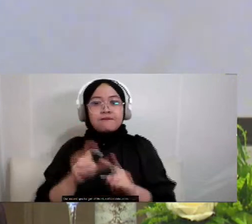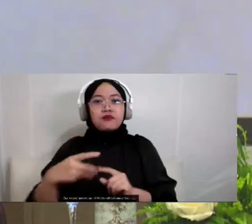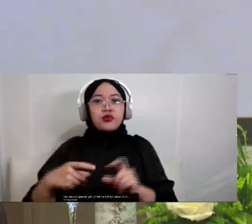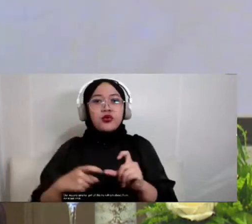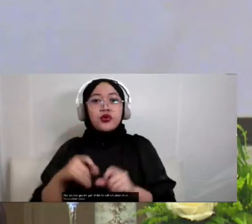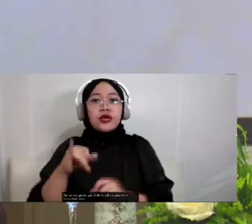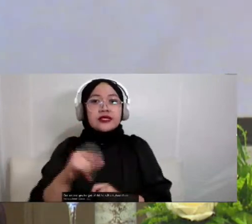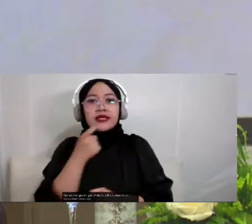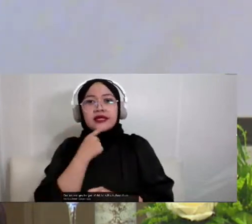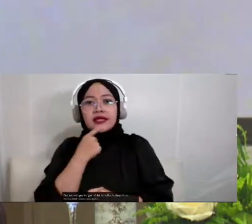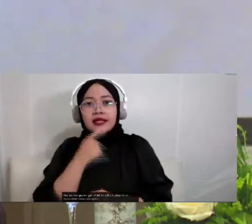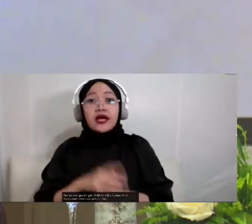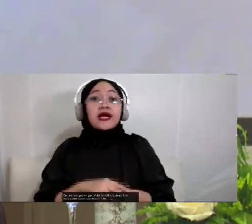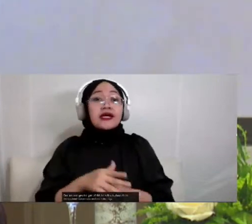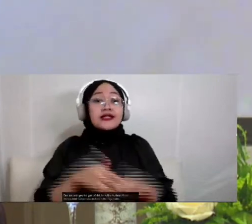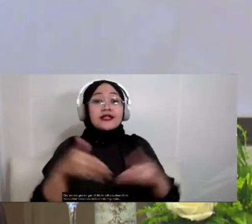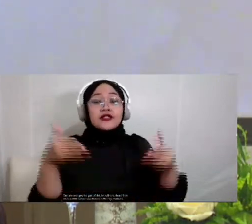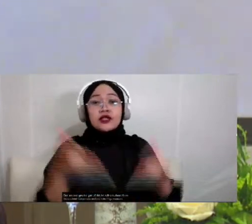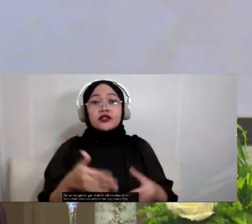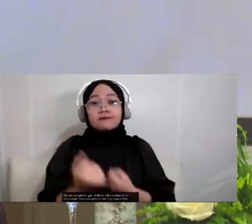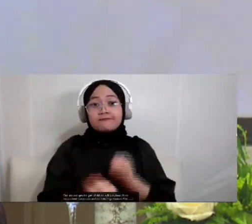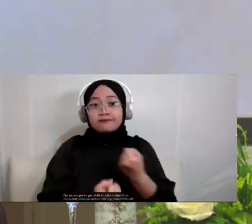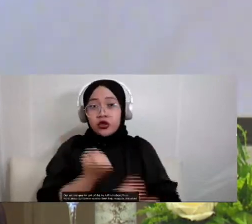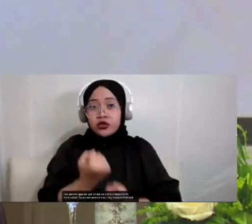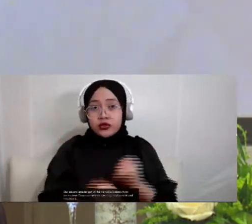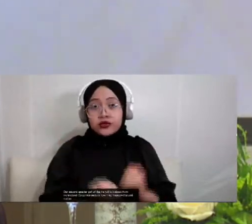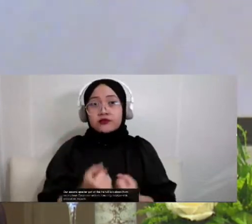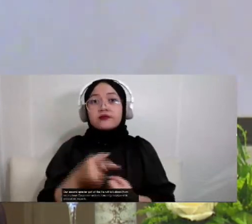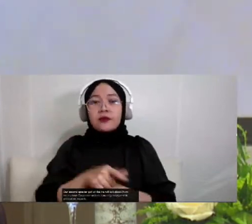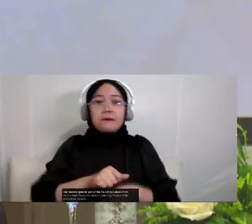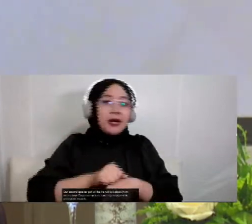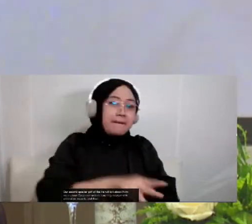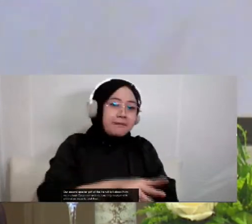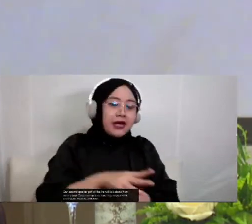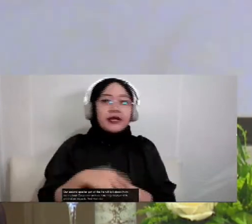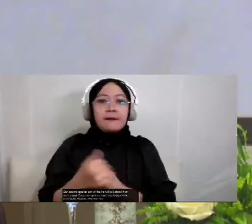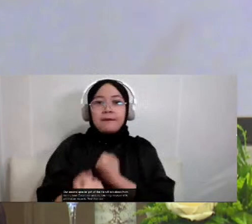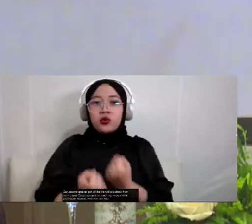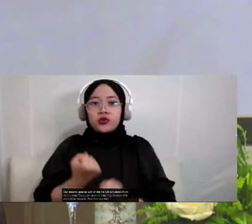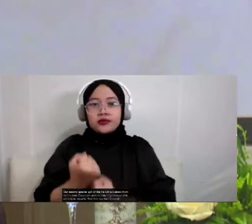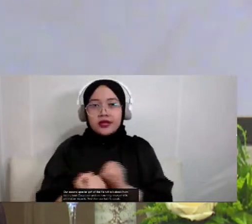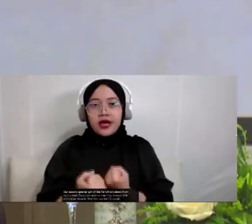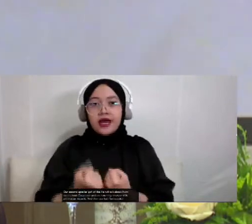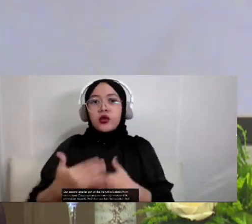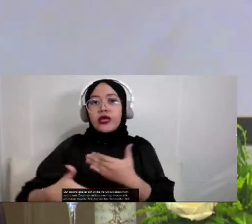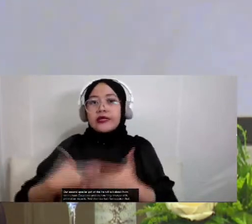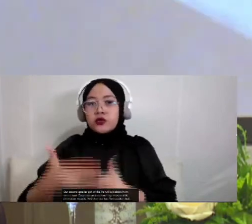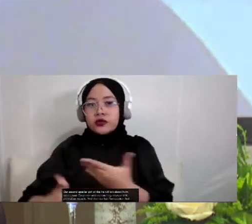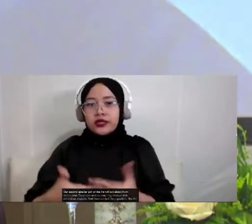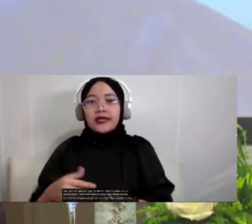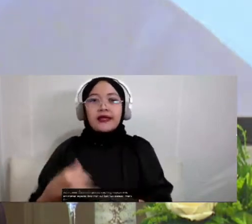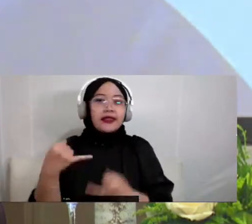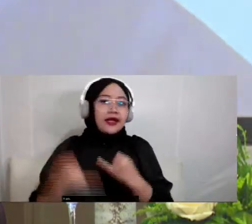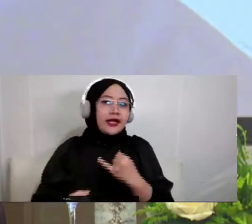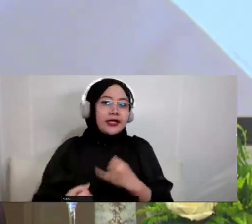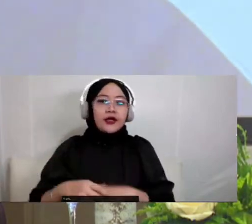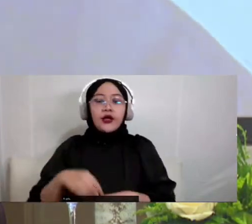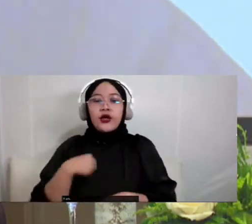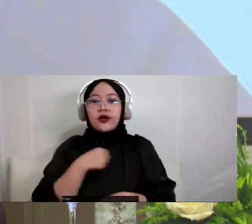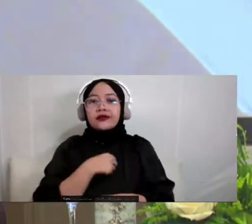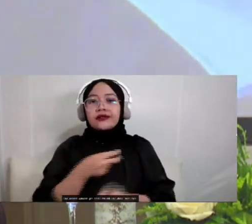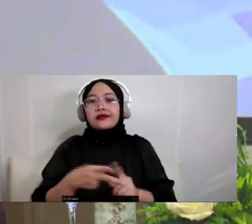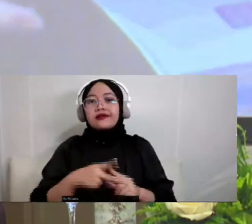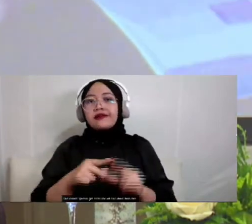corporate sectors, how they measure these environmental impacts. And then our last 2 speakers, Dr. Frank Vollmer and